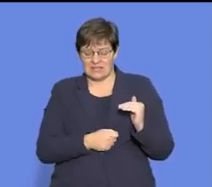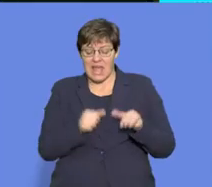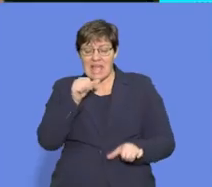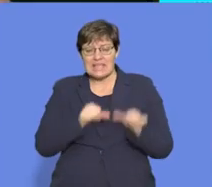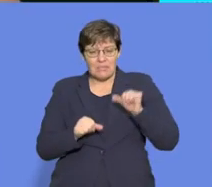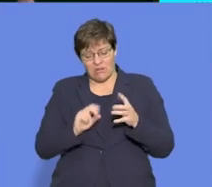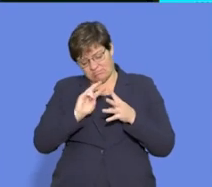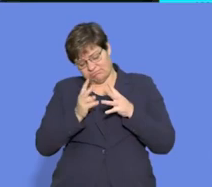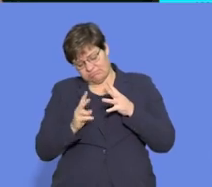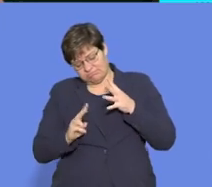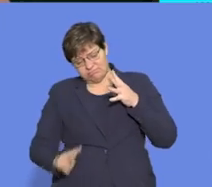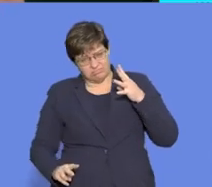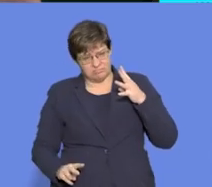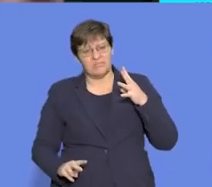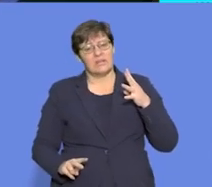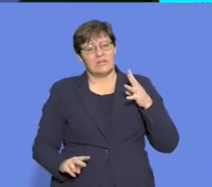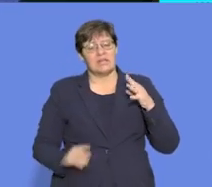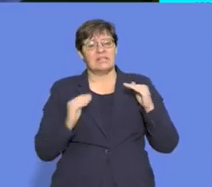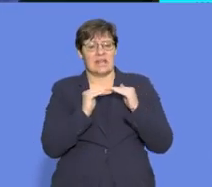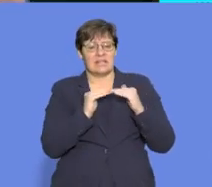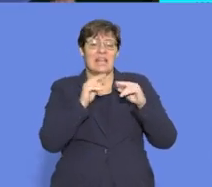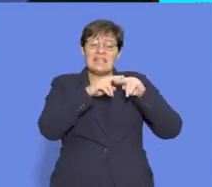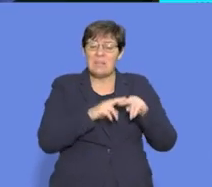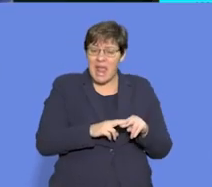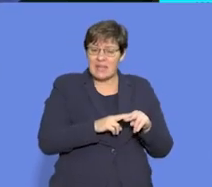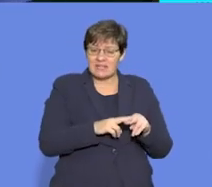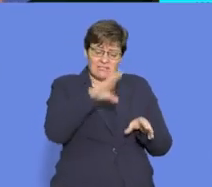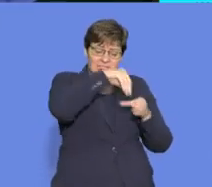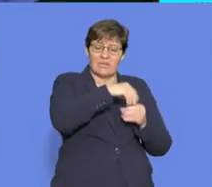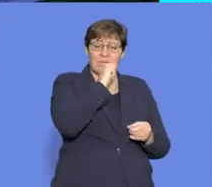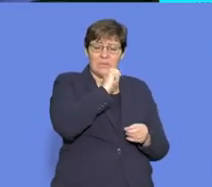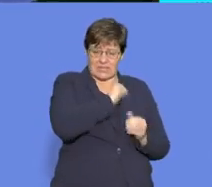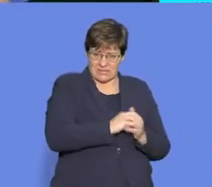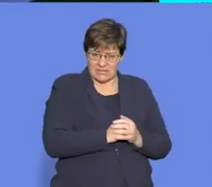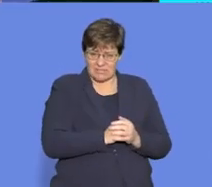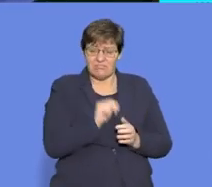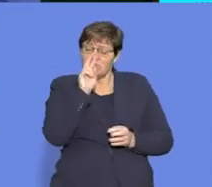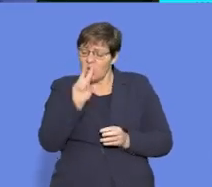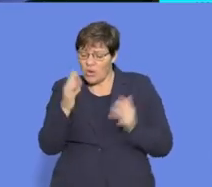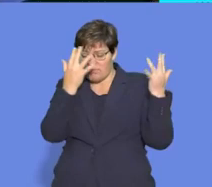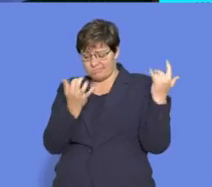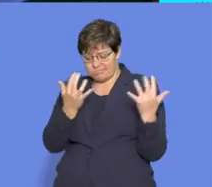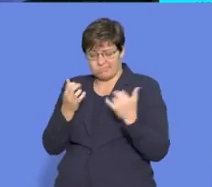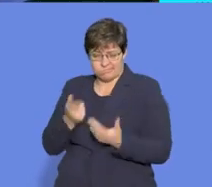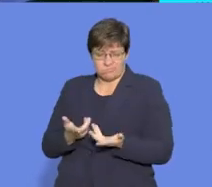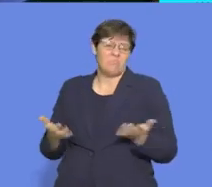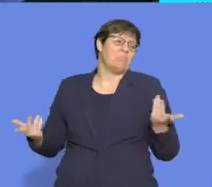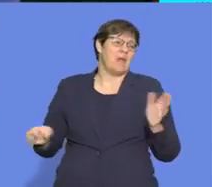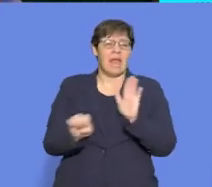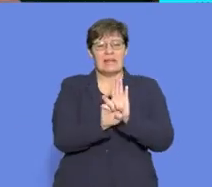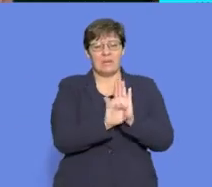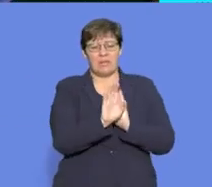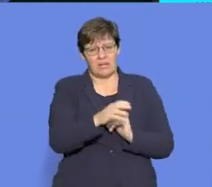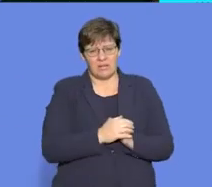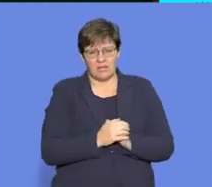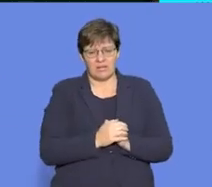standard? Well, in chemistry, we have a whole lot of standards depending on what substances we're looking, what calculations we're doing. So,